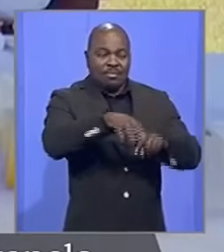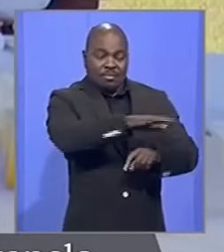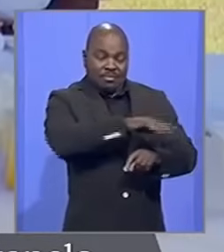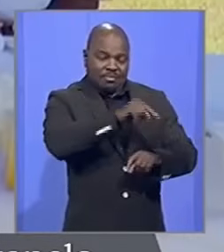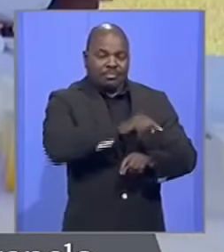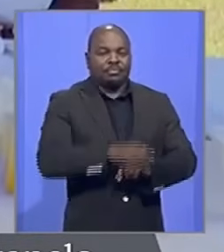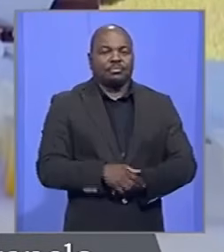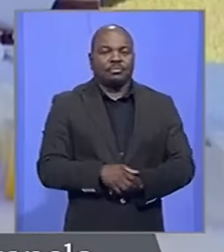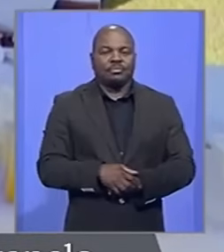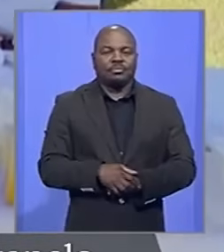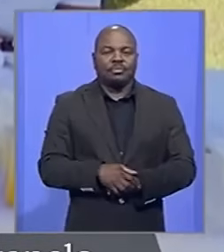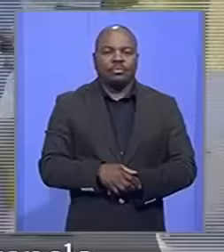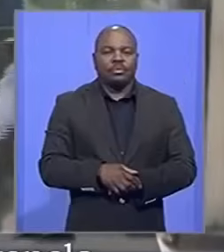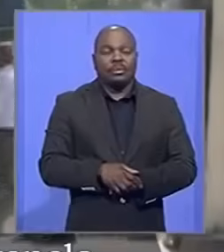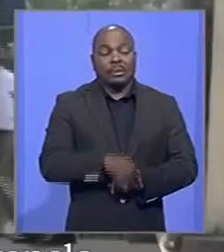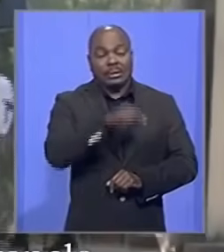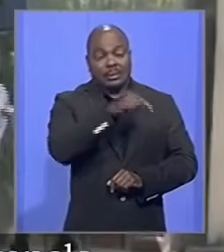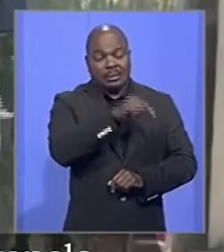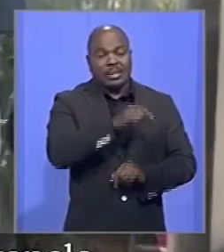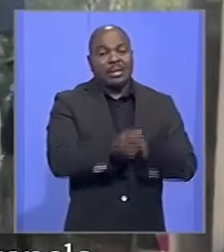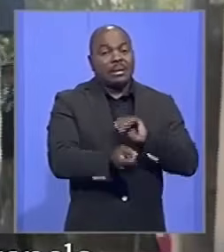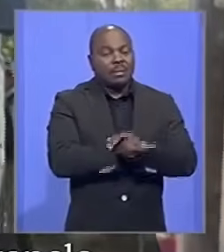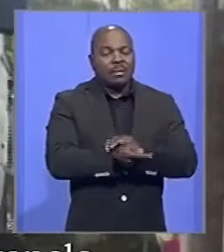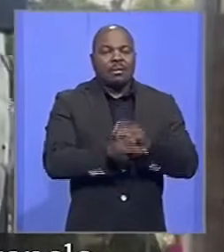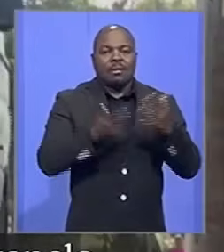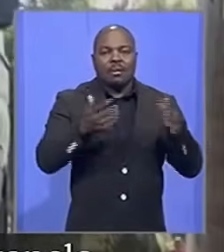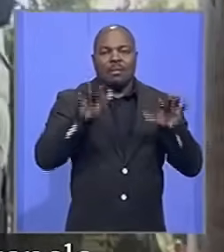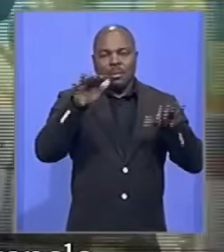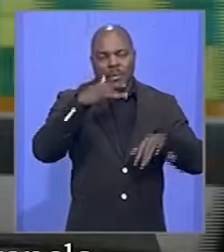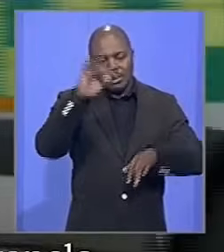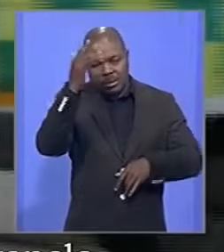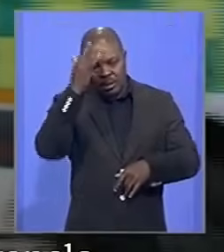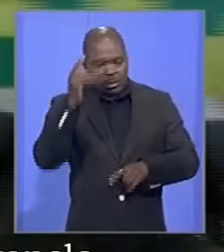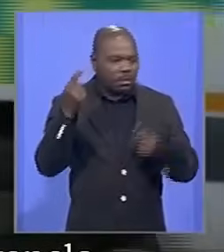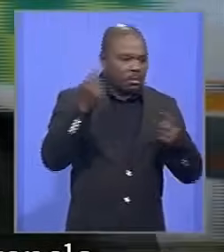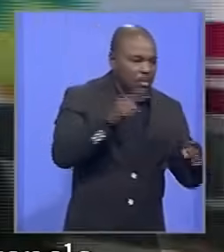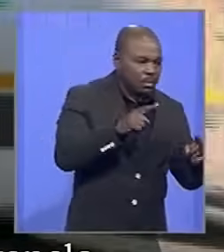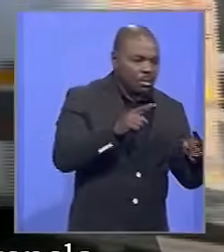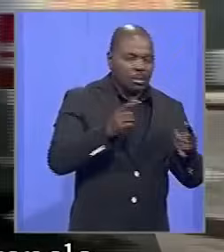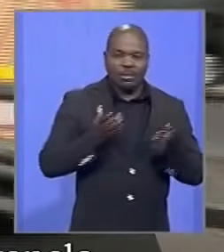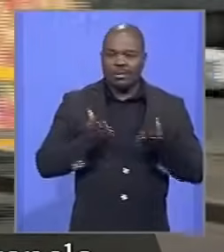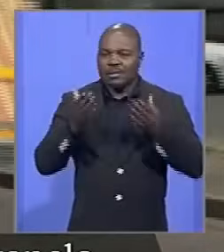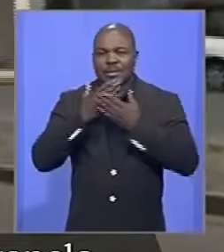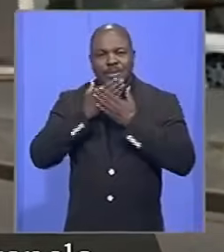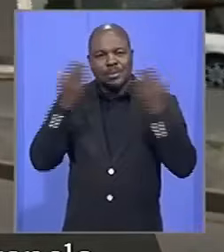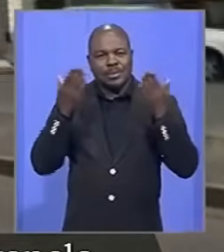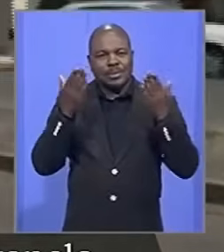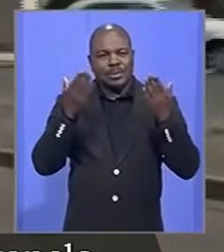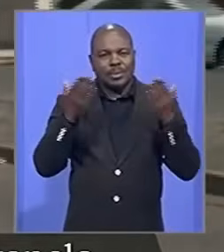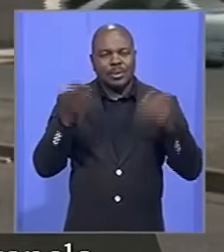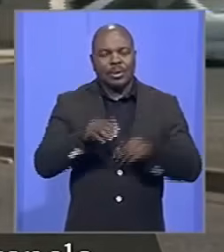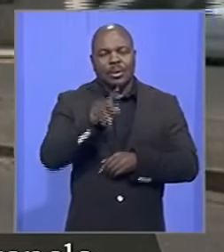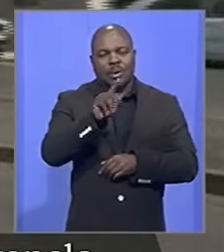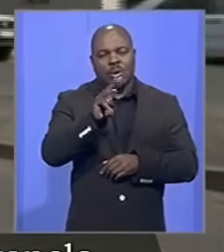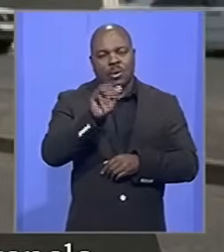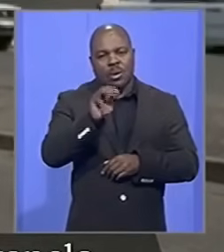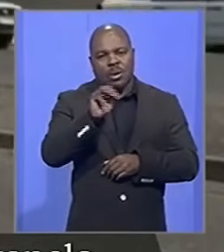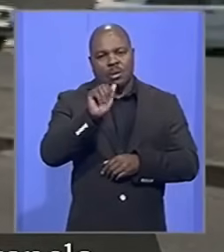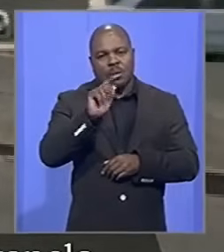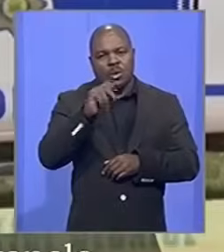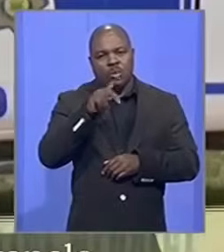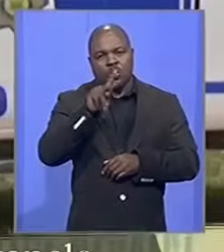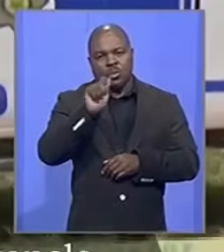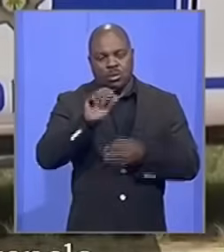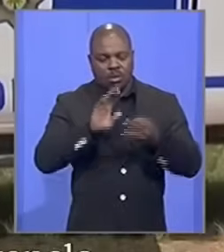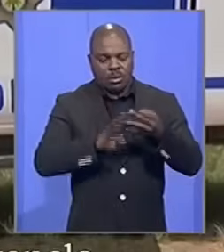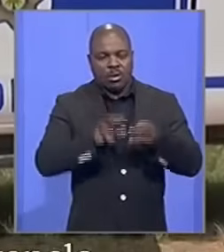dingwe. Tiragalo e tlogetse balwetsi ba sena ditirelo tsa boitekanelo kwa Umlazi, kwa Makhuta le kwa